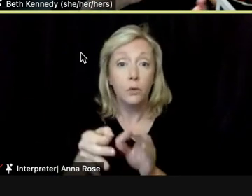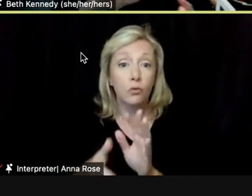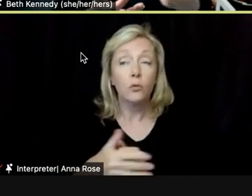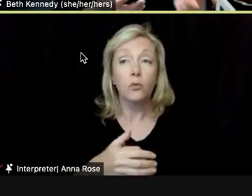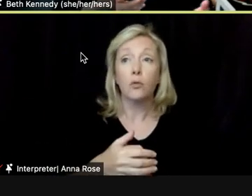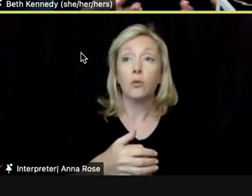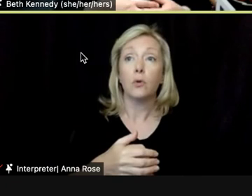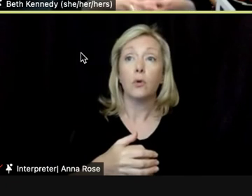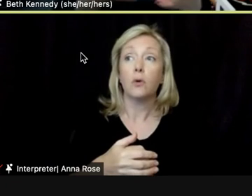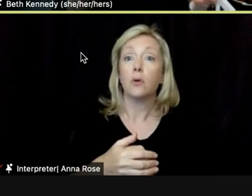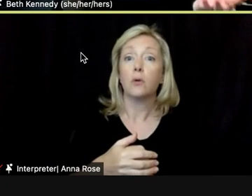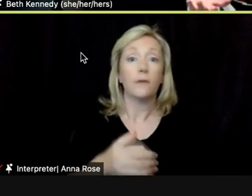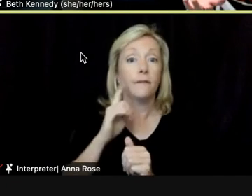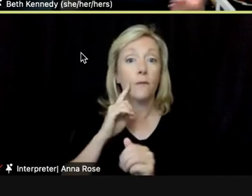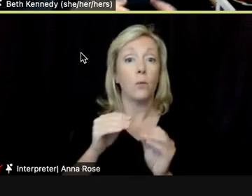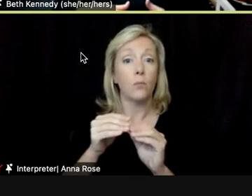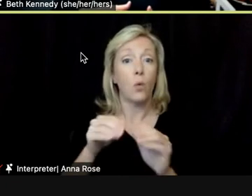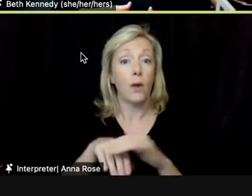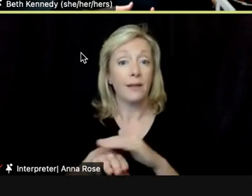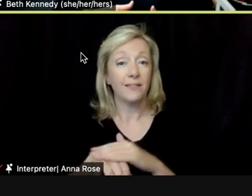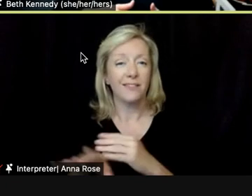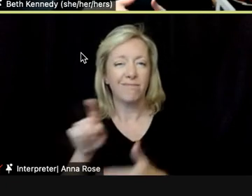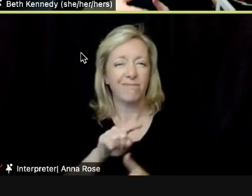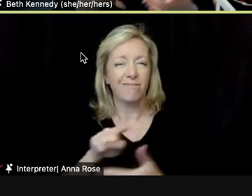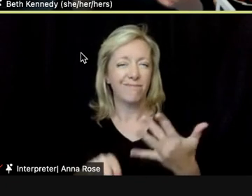is going to work much better. That kind of thing.